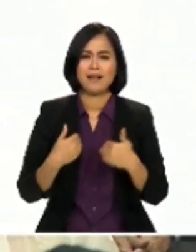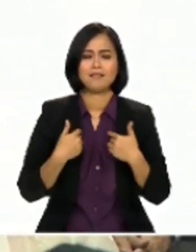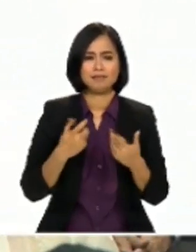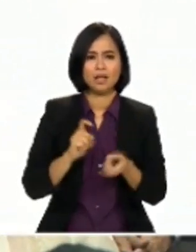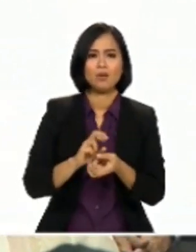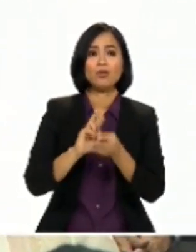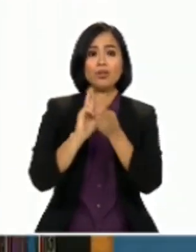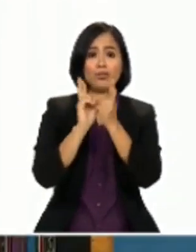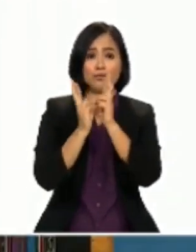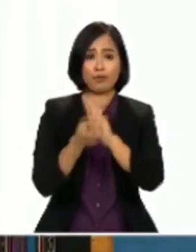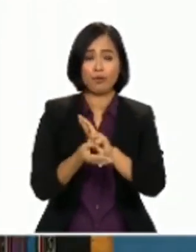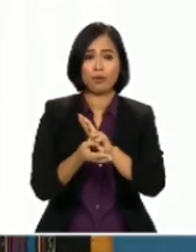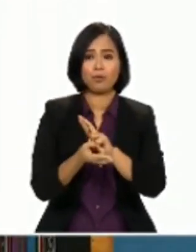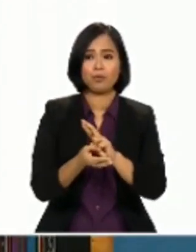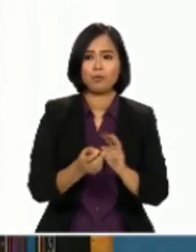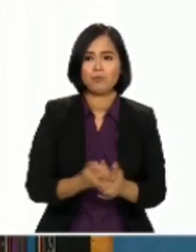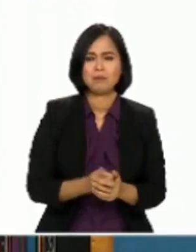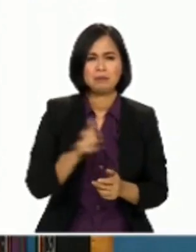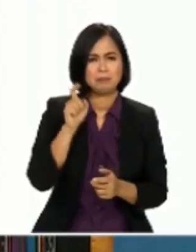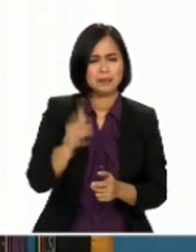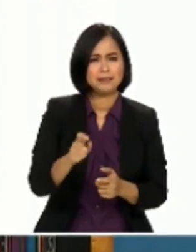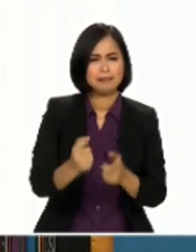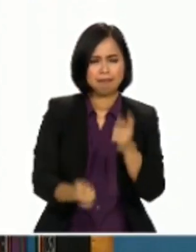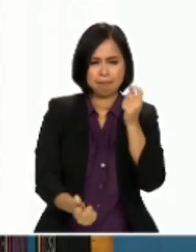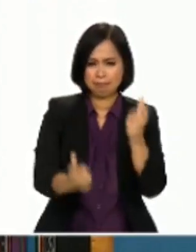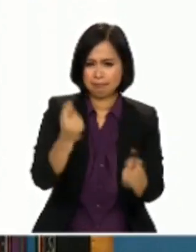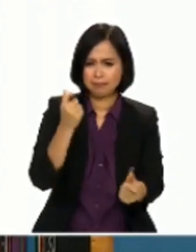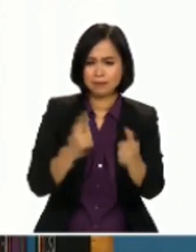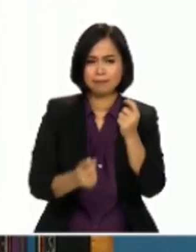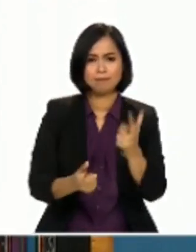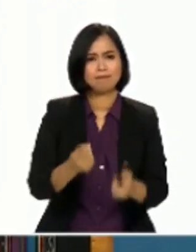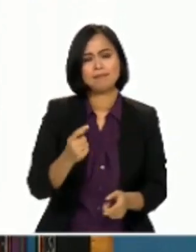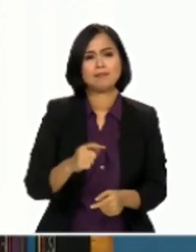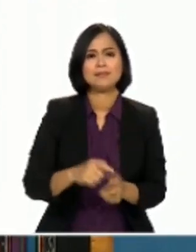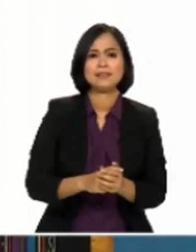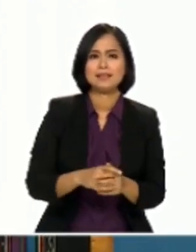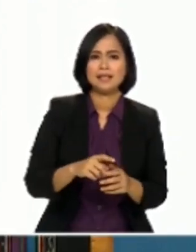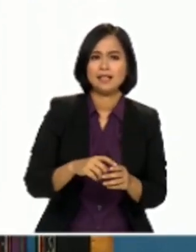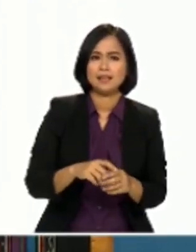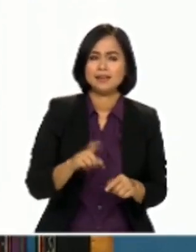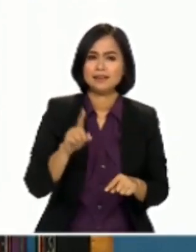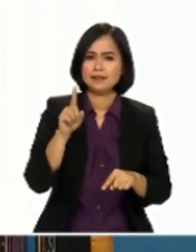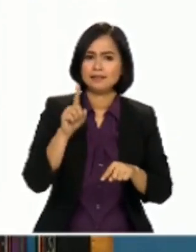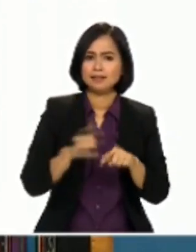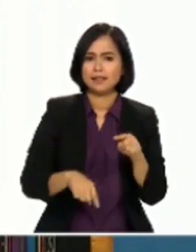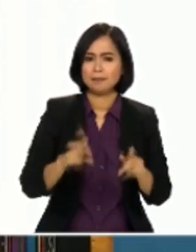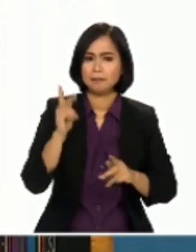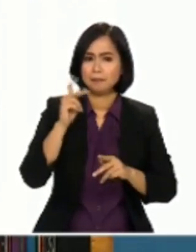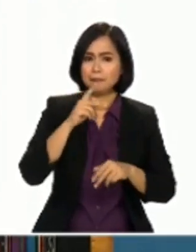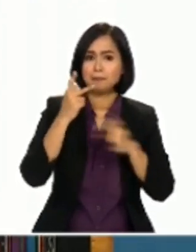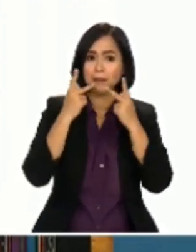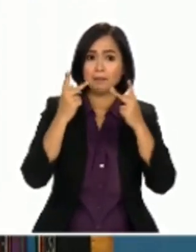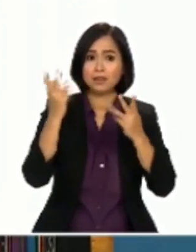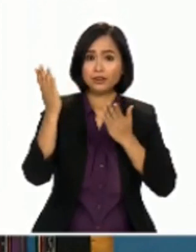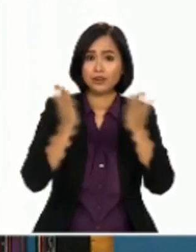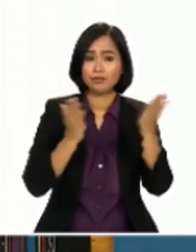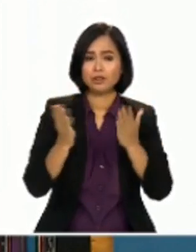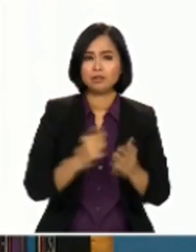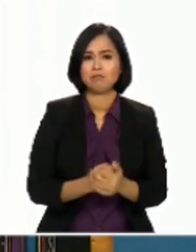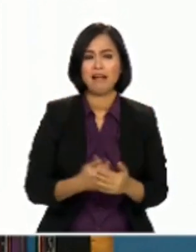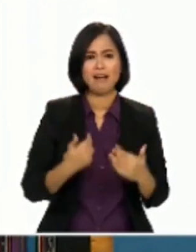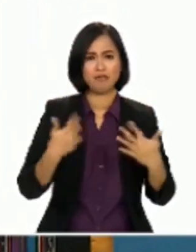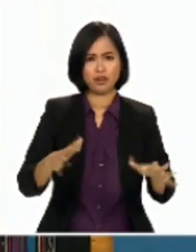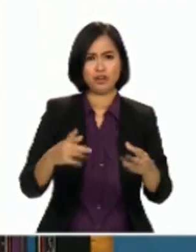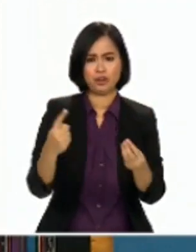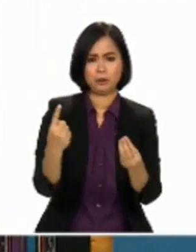to weed them out of public service. I have fired or caused